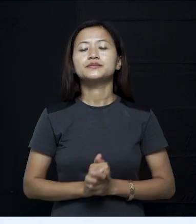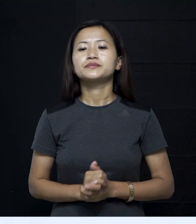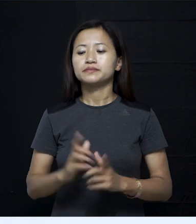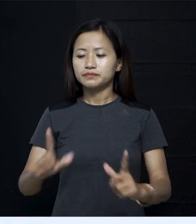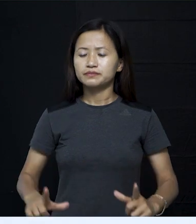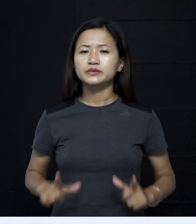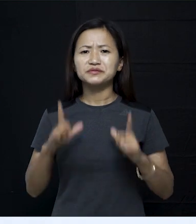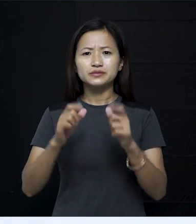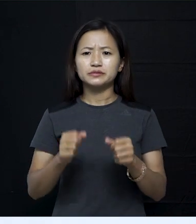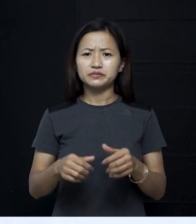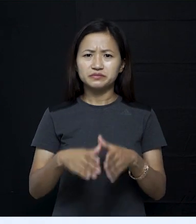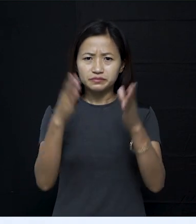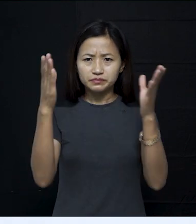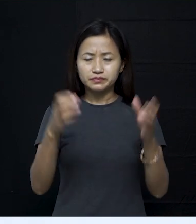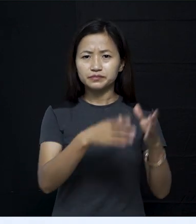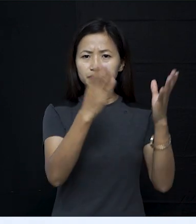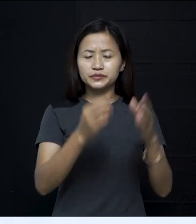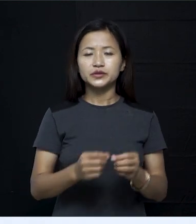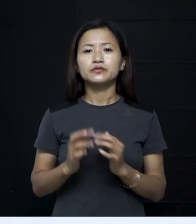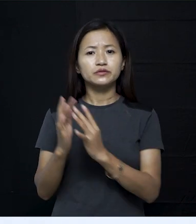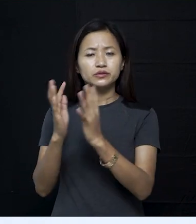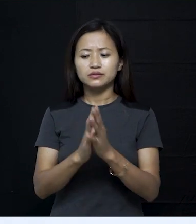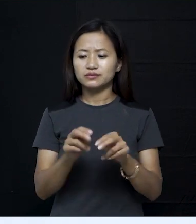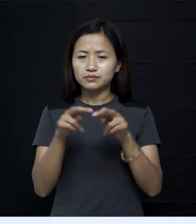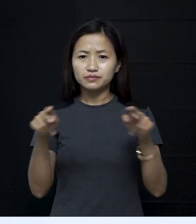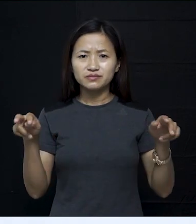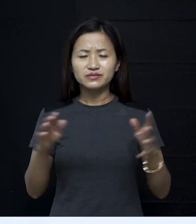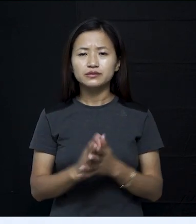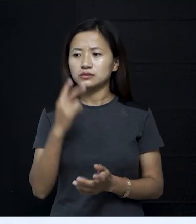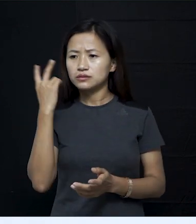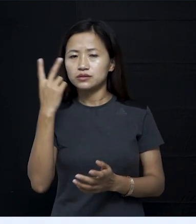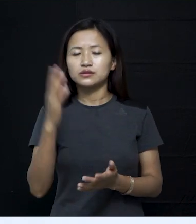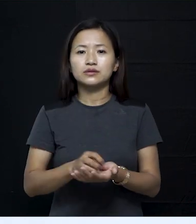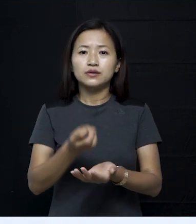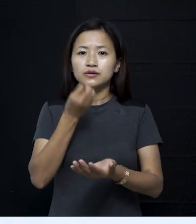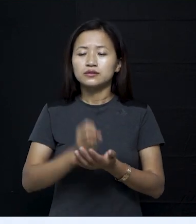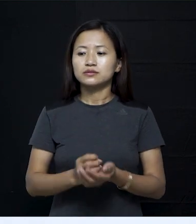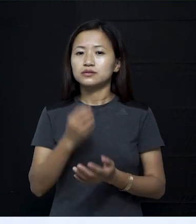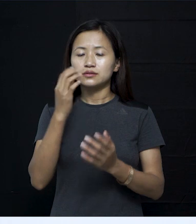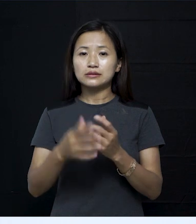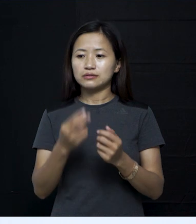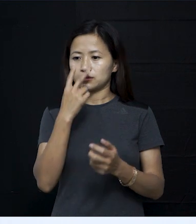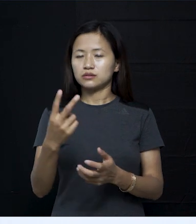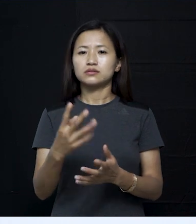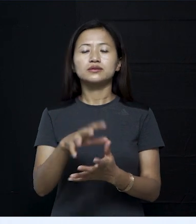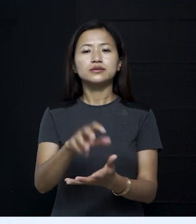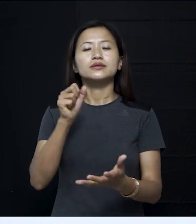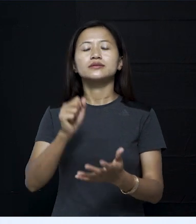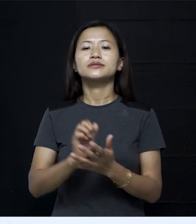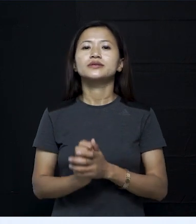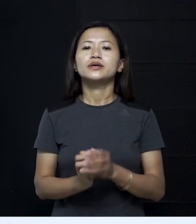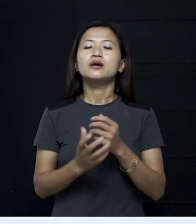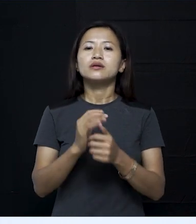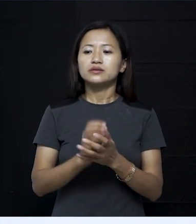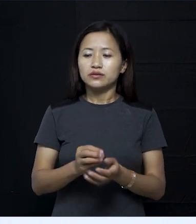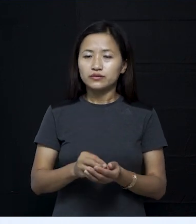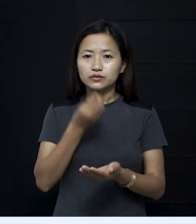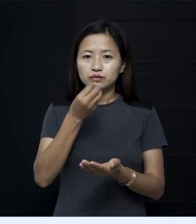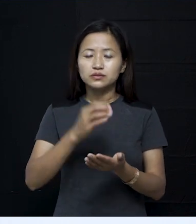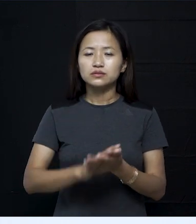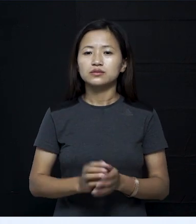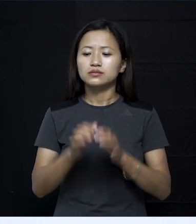living in the forest, moving here and there in search of food. But with the discovery of agriculture, now they started leading a settled